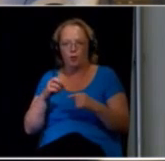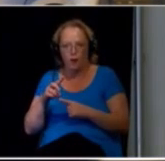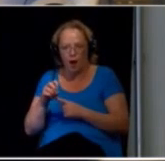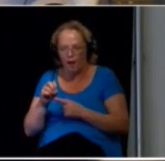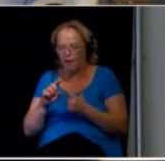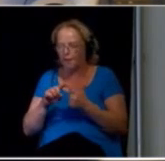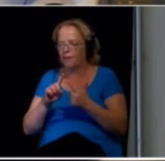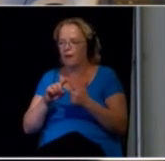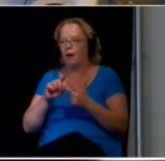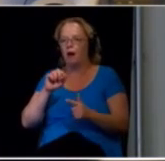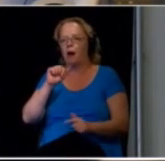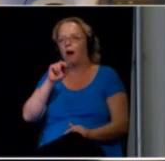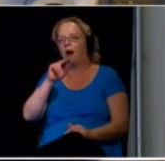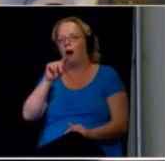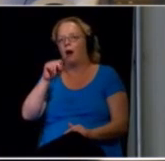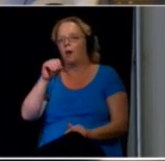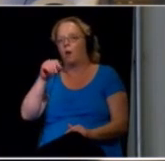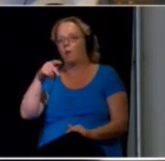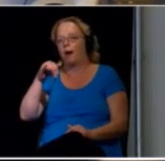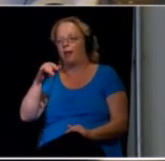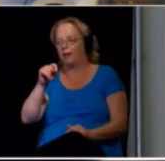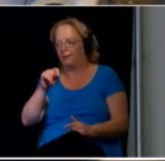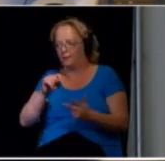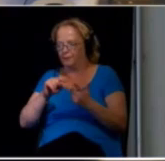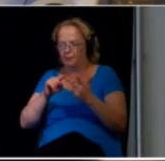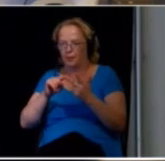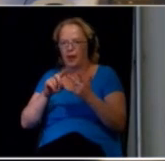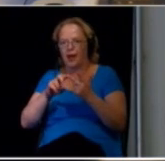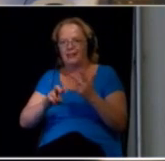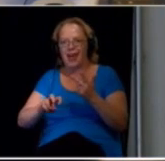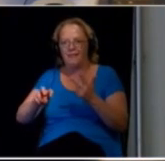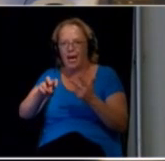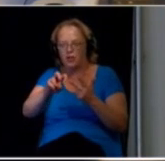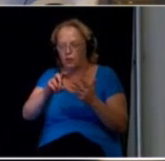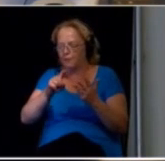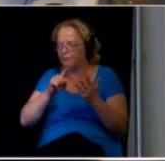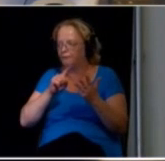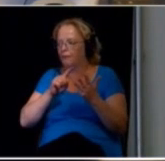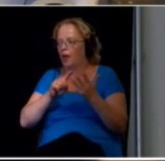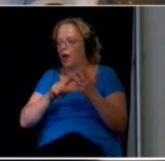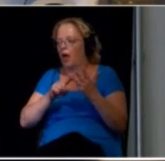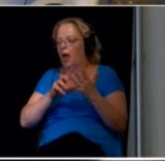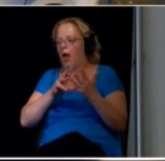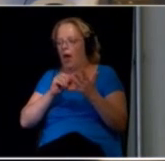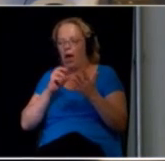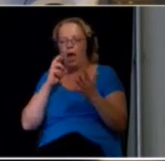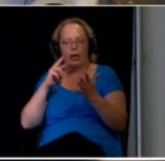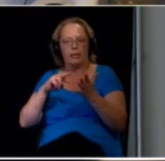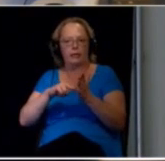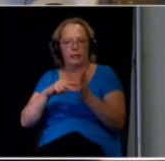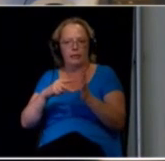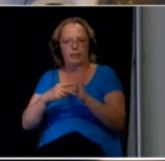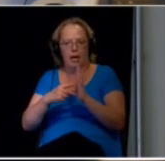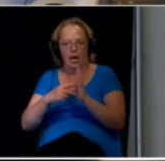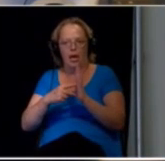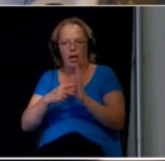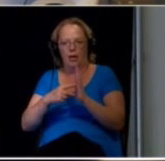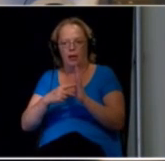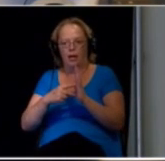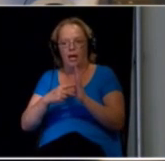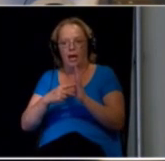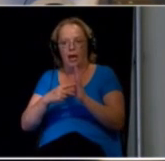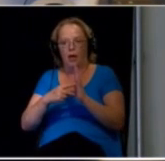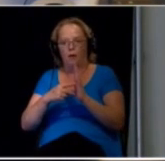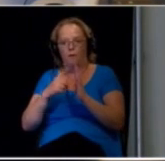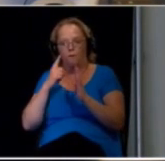autopilot apart from the convenience features, but navigation and so forth. And it was intended to provide a package that even if you bought the base